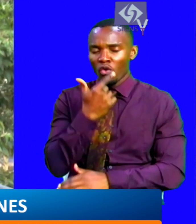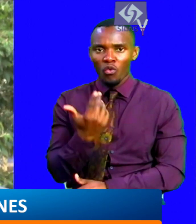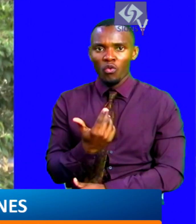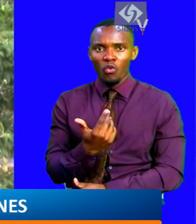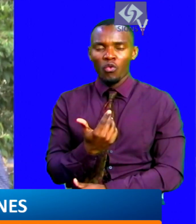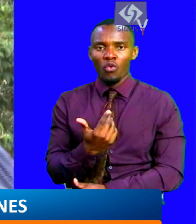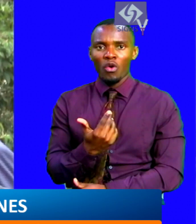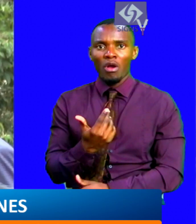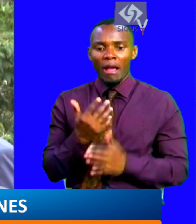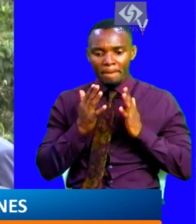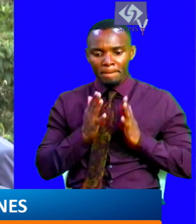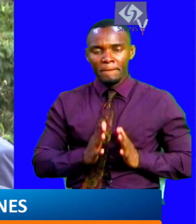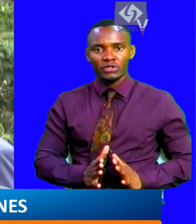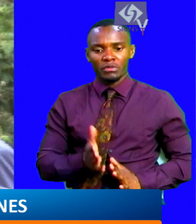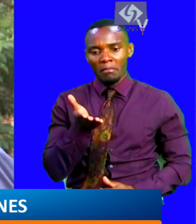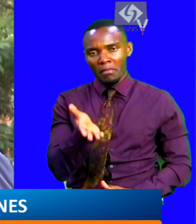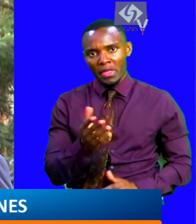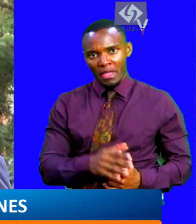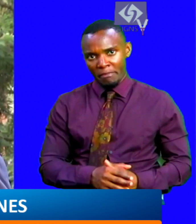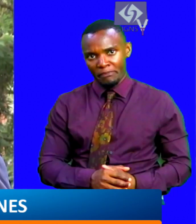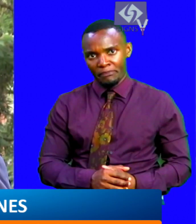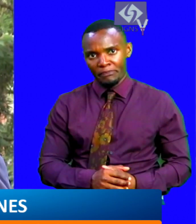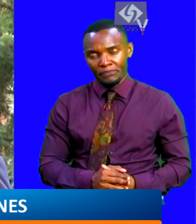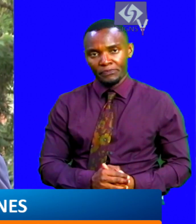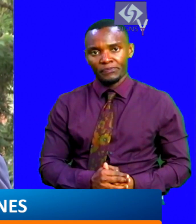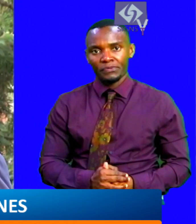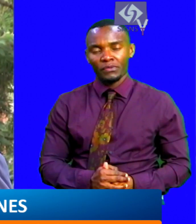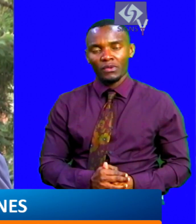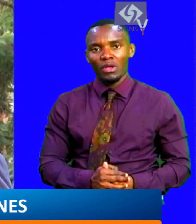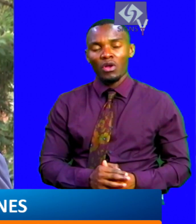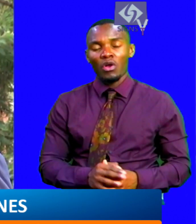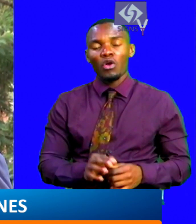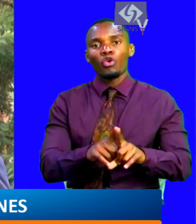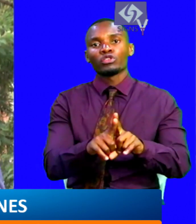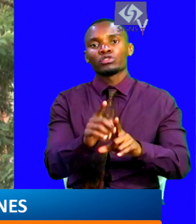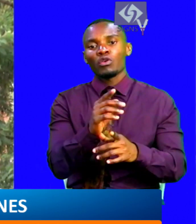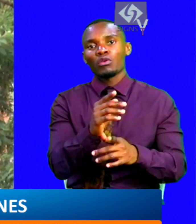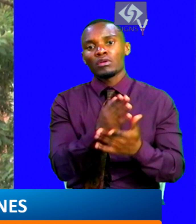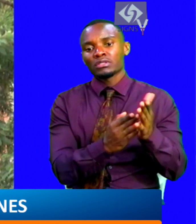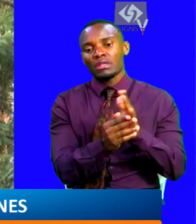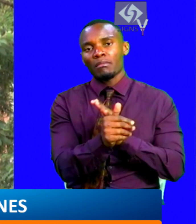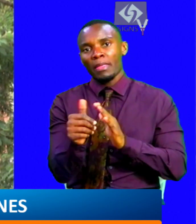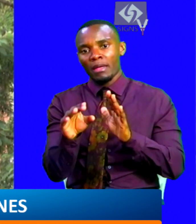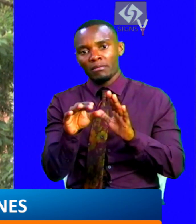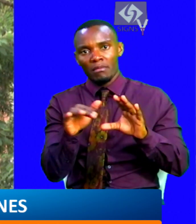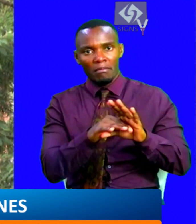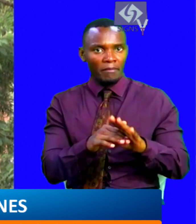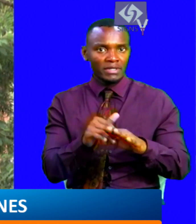further these conversations beyond the committee. We have had at least 2 members